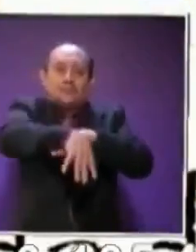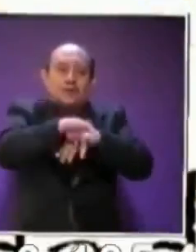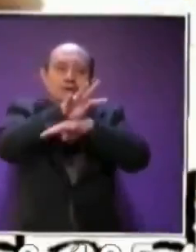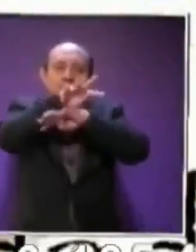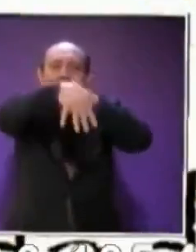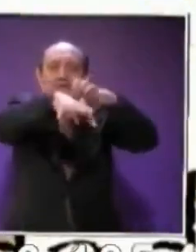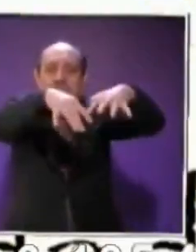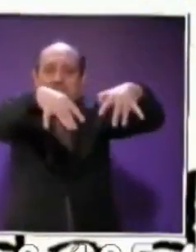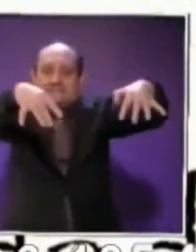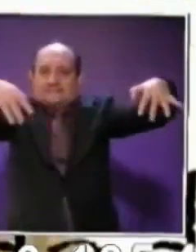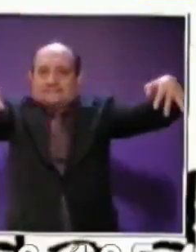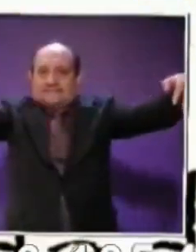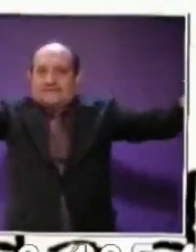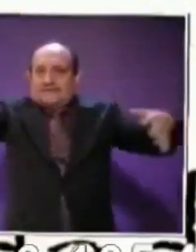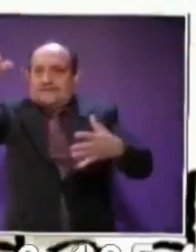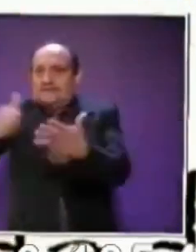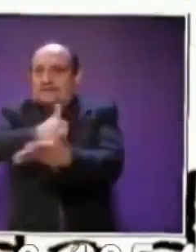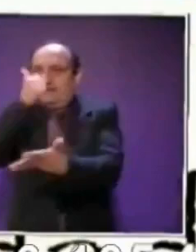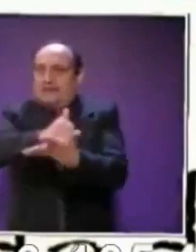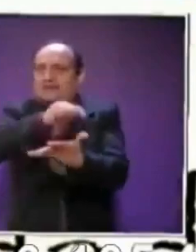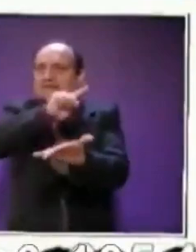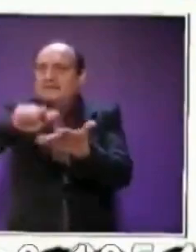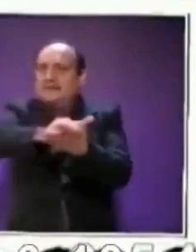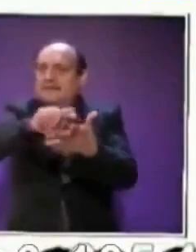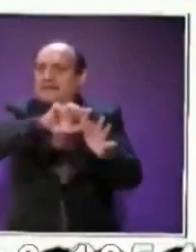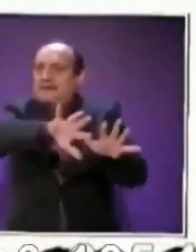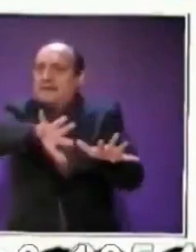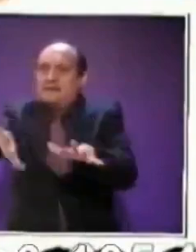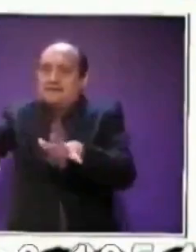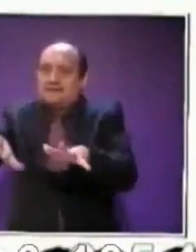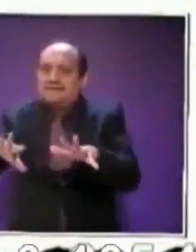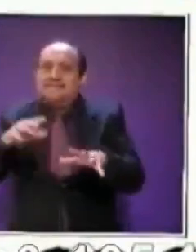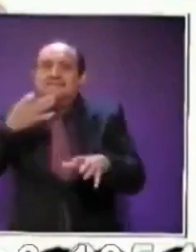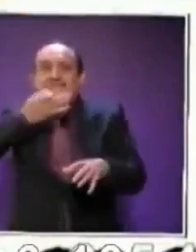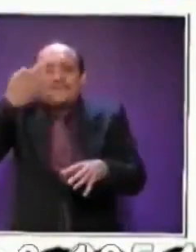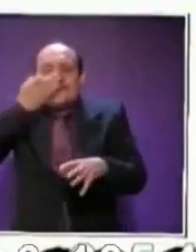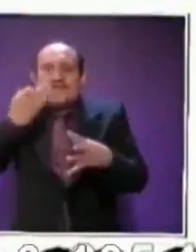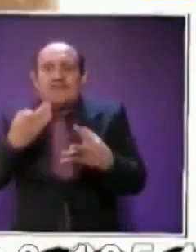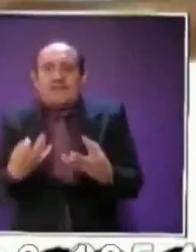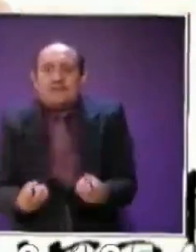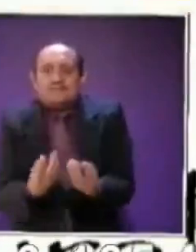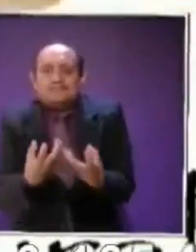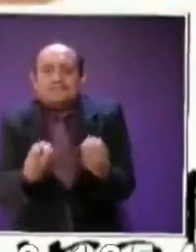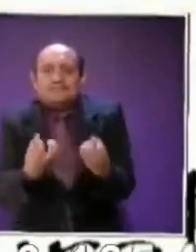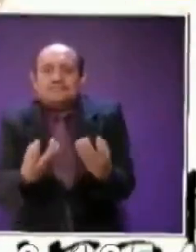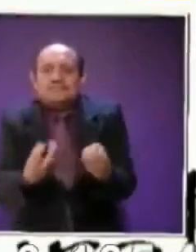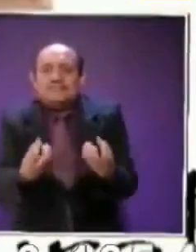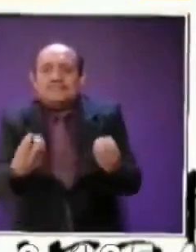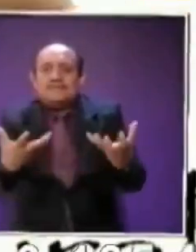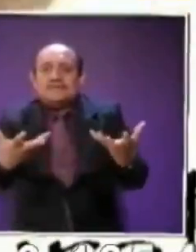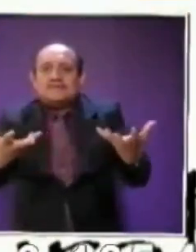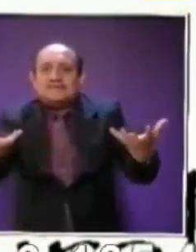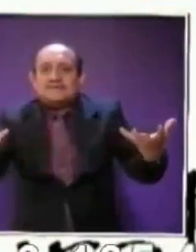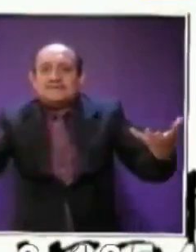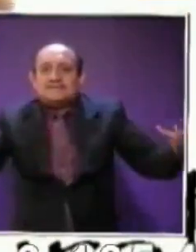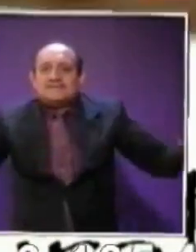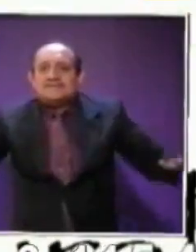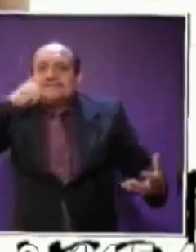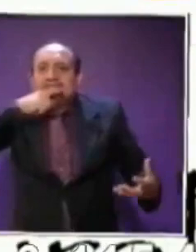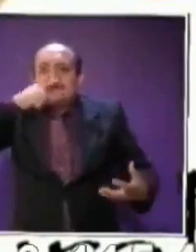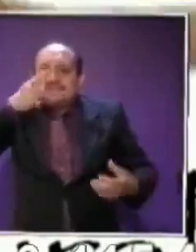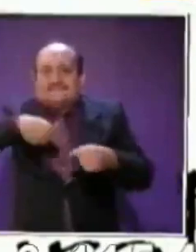cascadas y se limpia mi ciudad. Brotan muchas flores de un